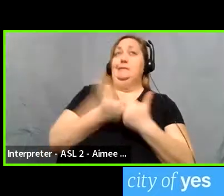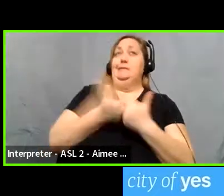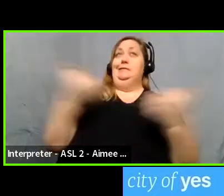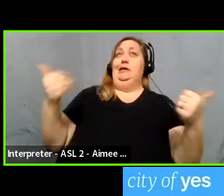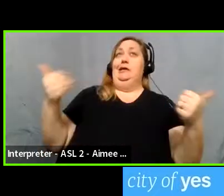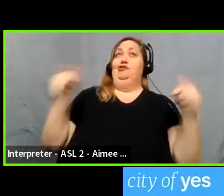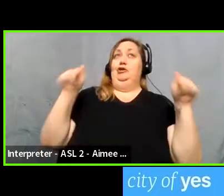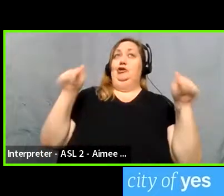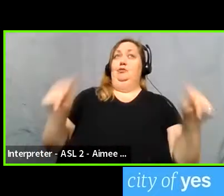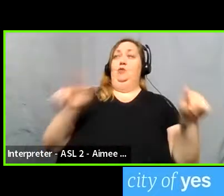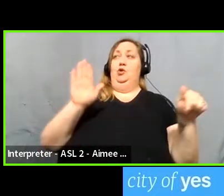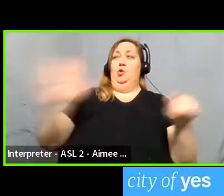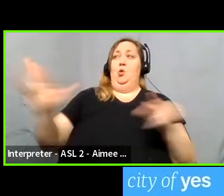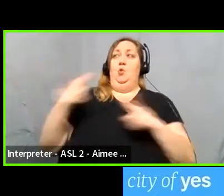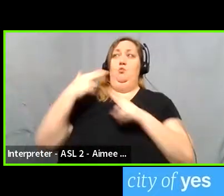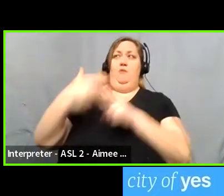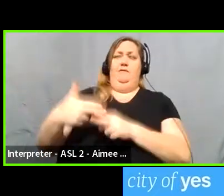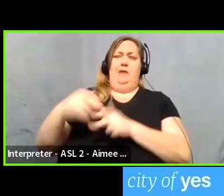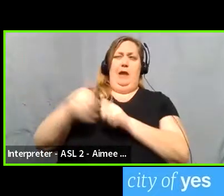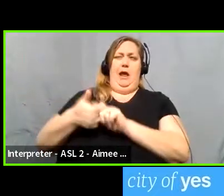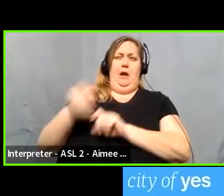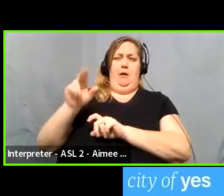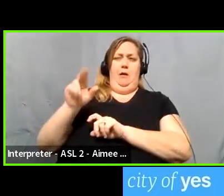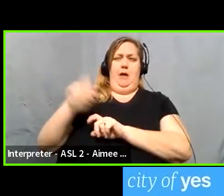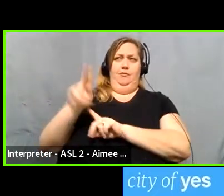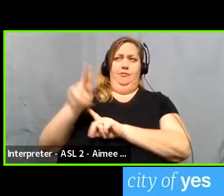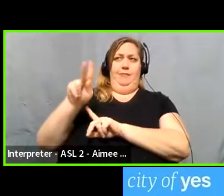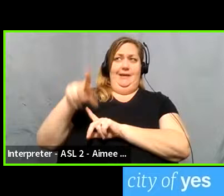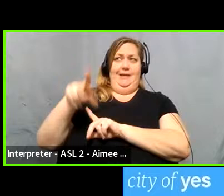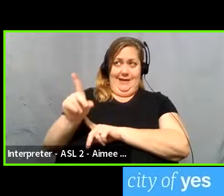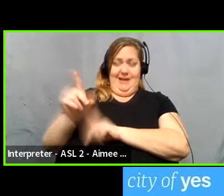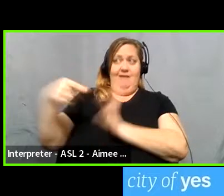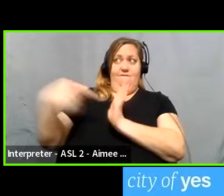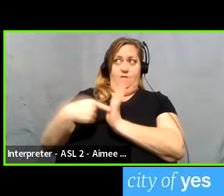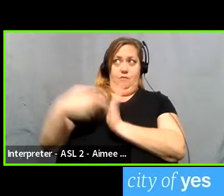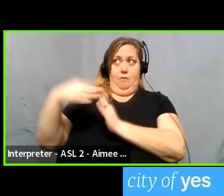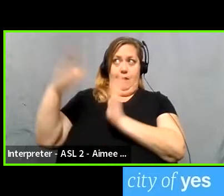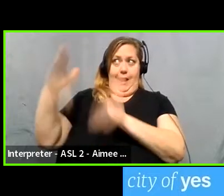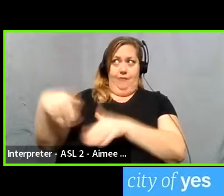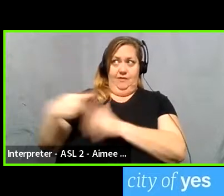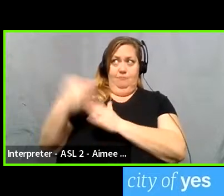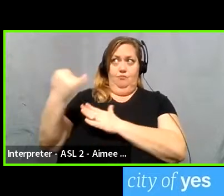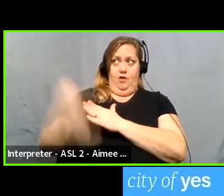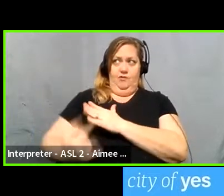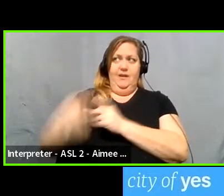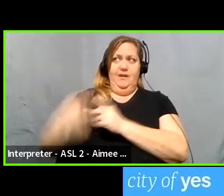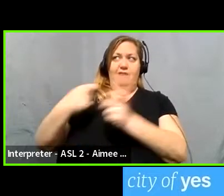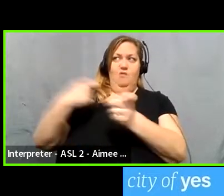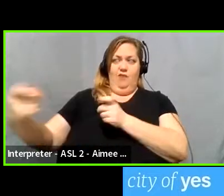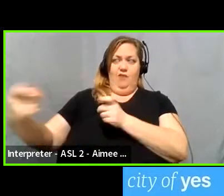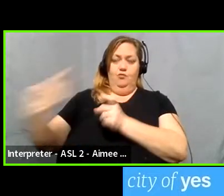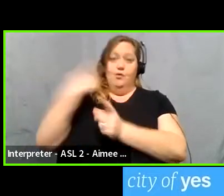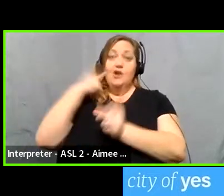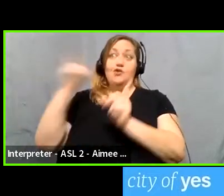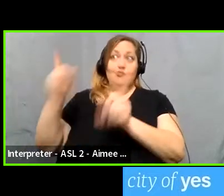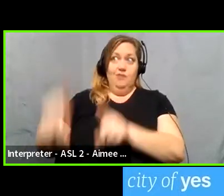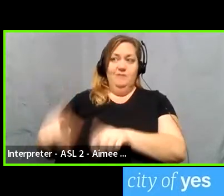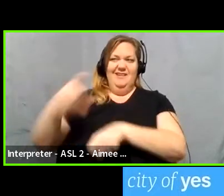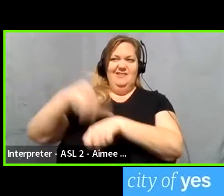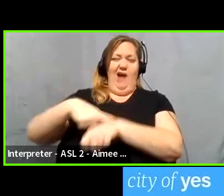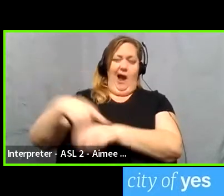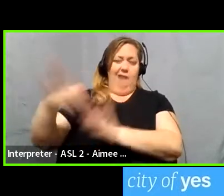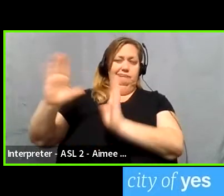between I believe you're referencing how HPD is affordable housing projects usually have a regulatory agreement that is time bound.